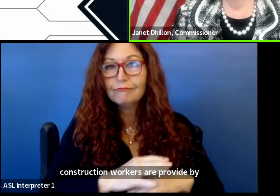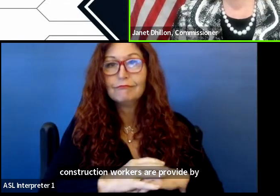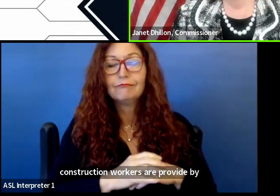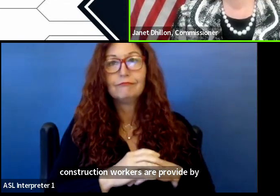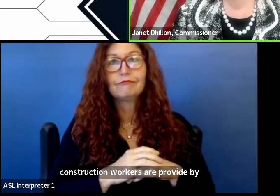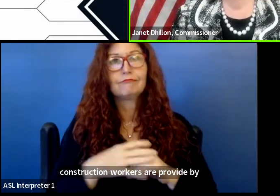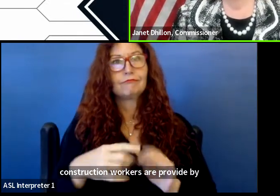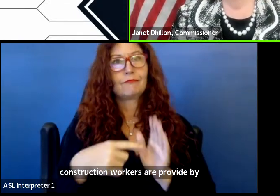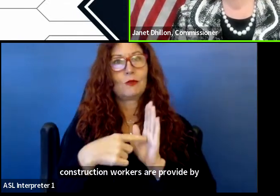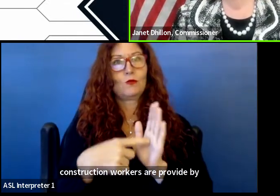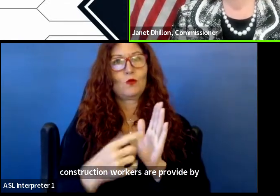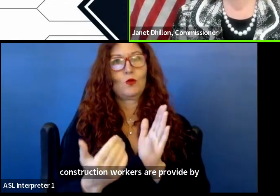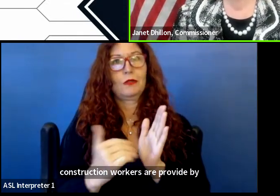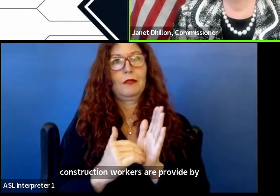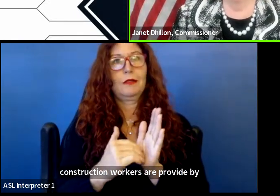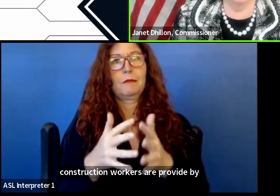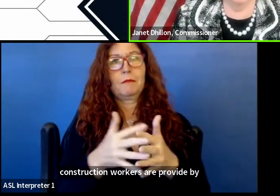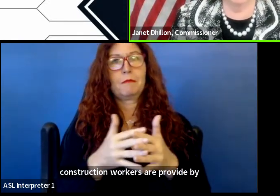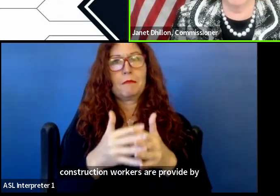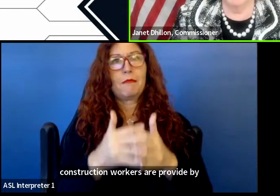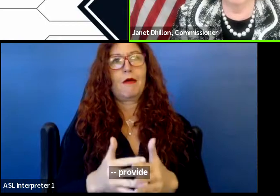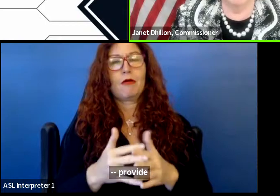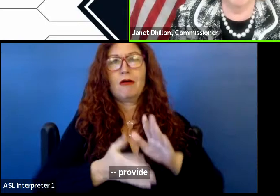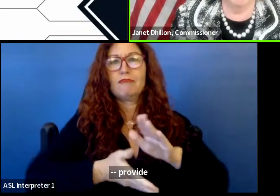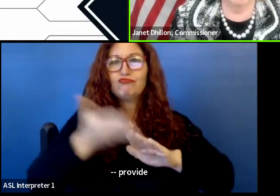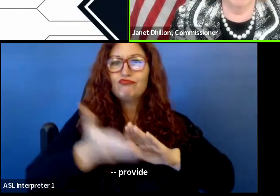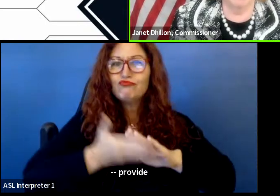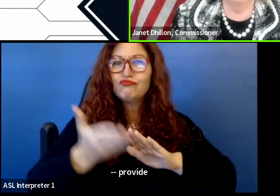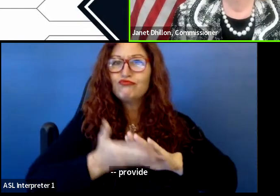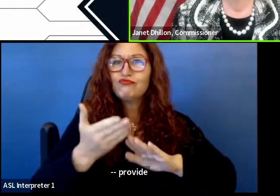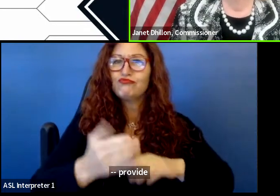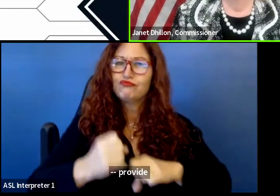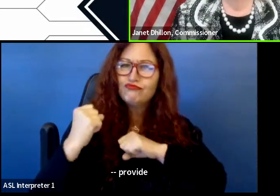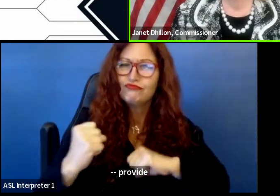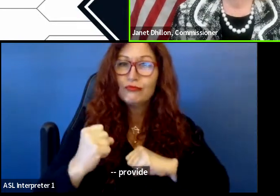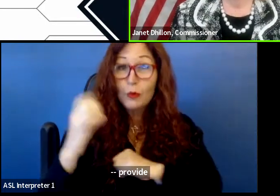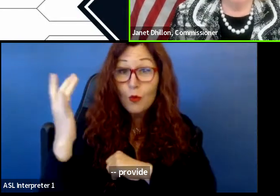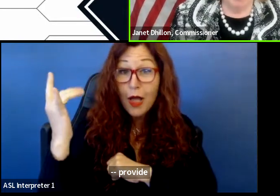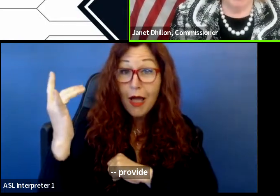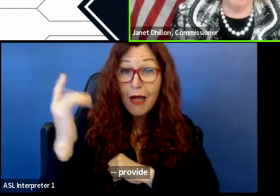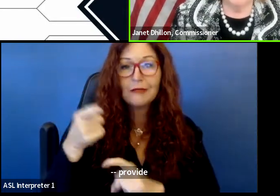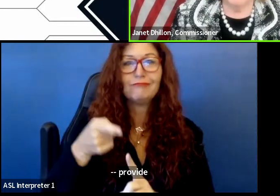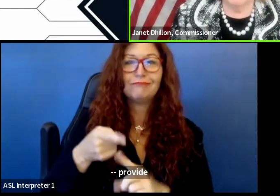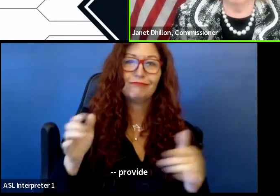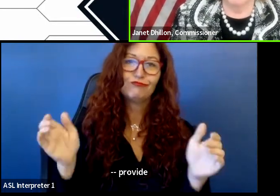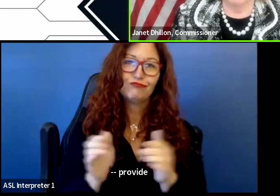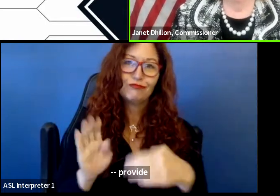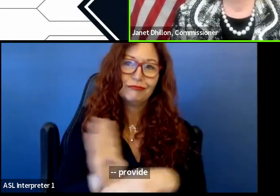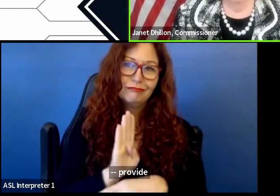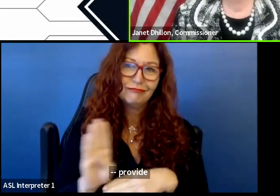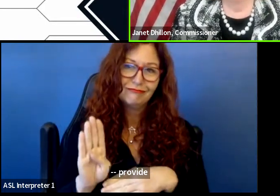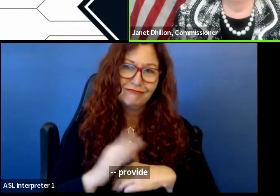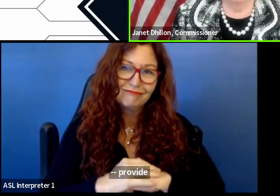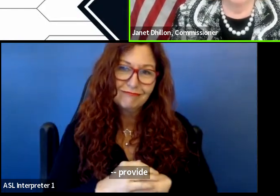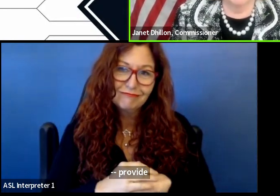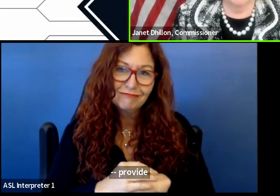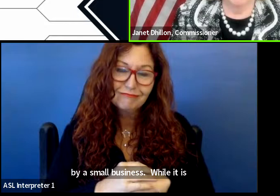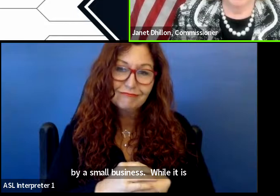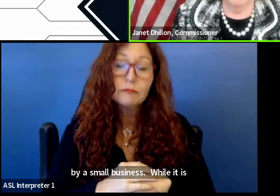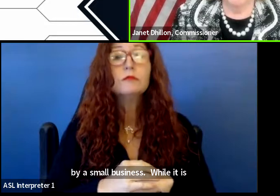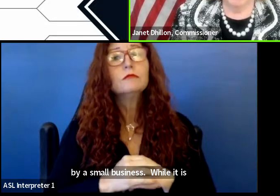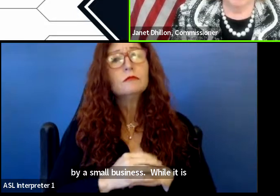businesses truly are the backbone of our country and our economy while it's important that government use appropriate